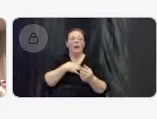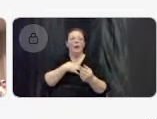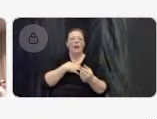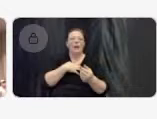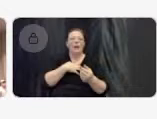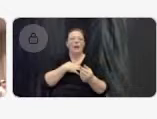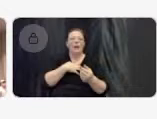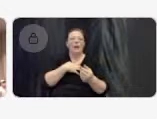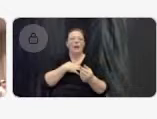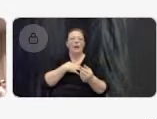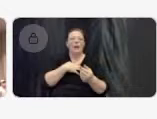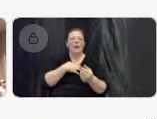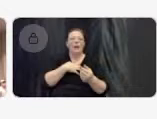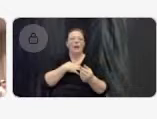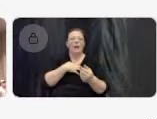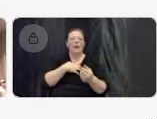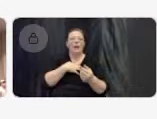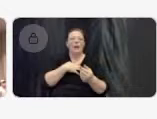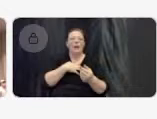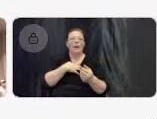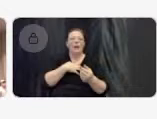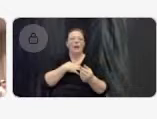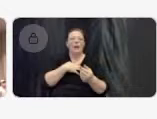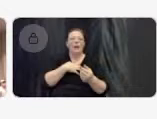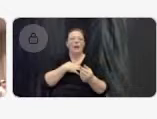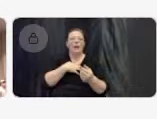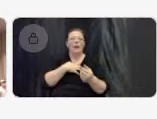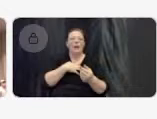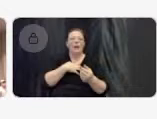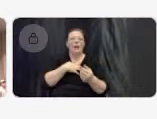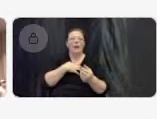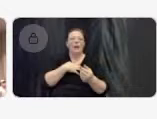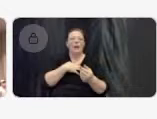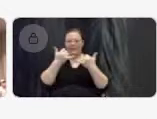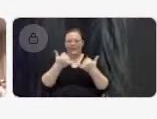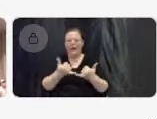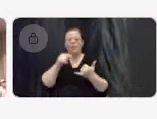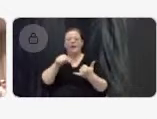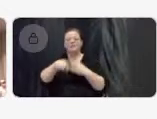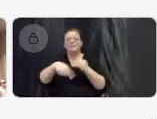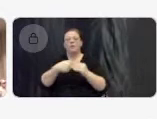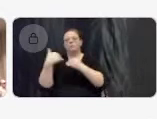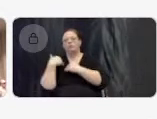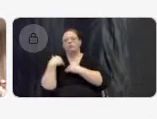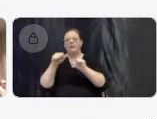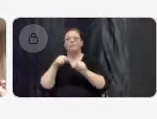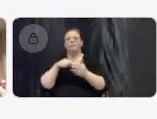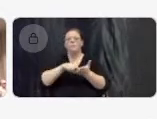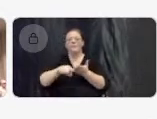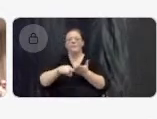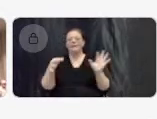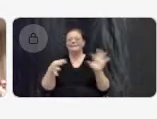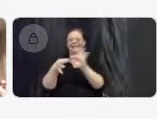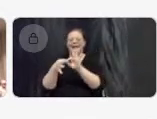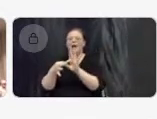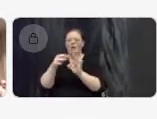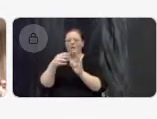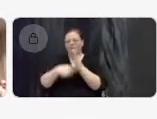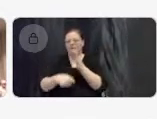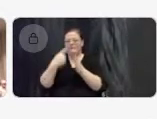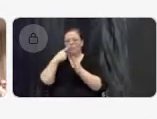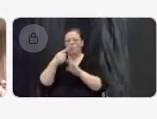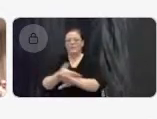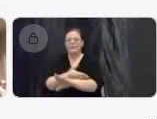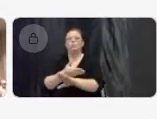this down the road? The appeal that's in place is about the responsibility to pay tie-on fees to the improvement district